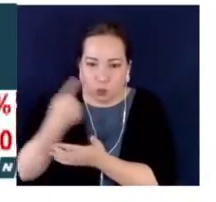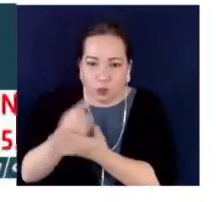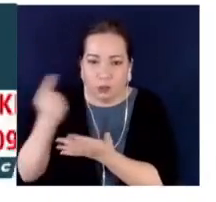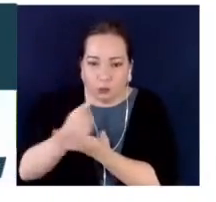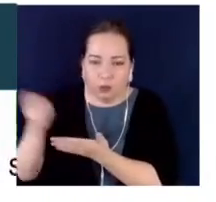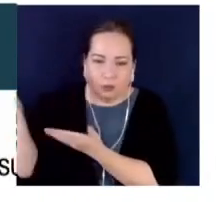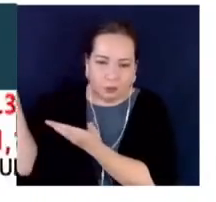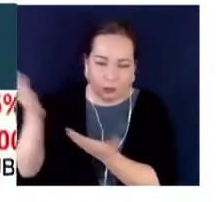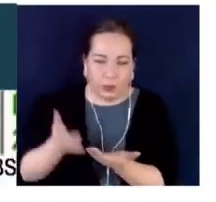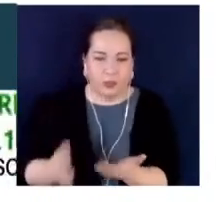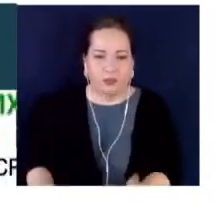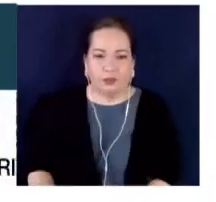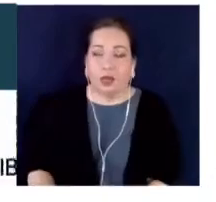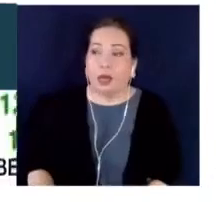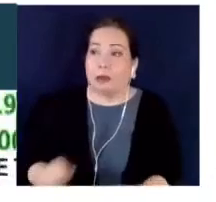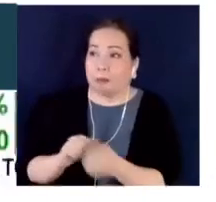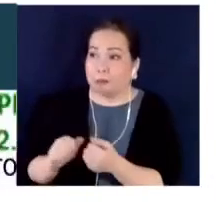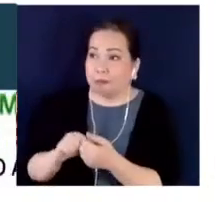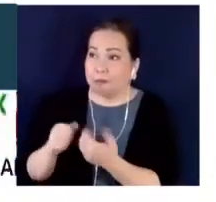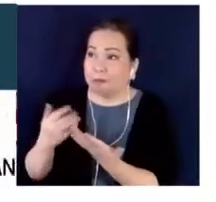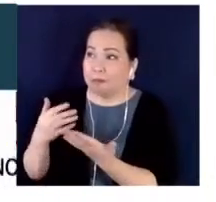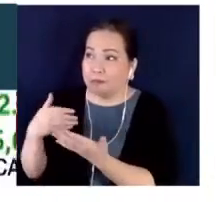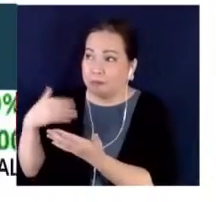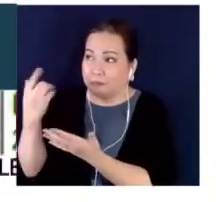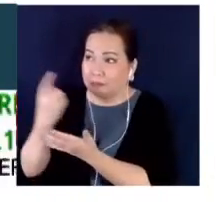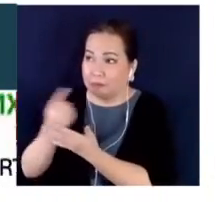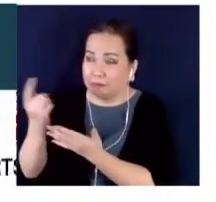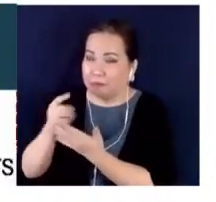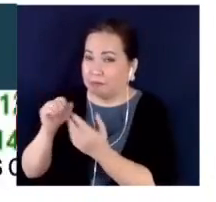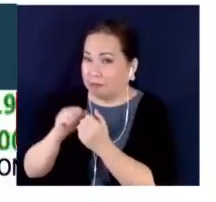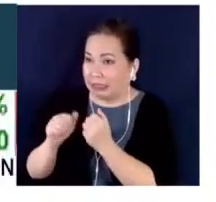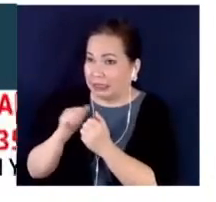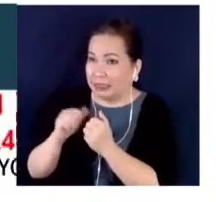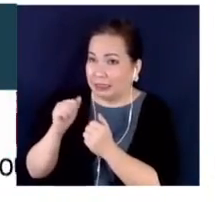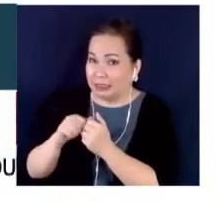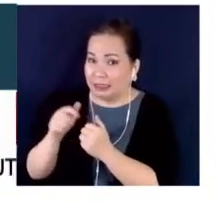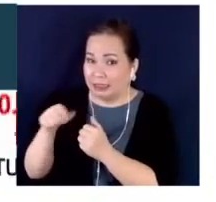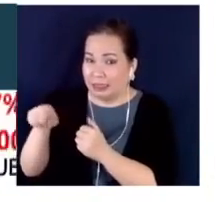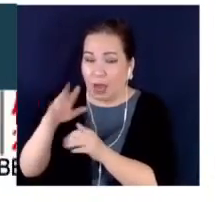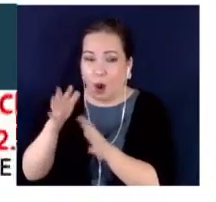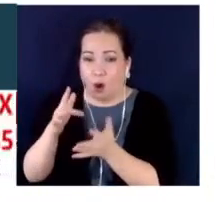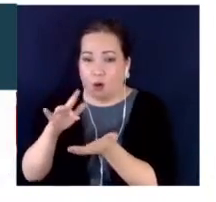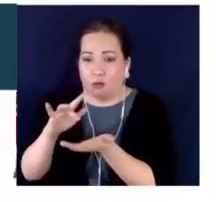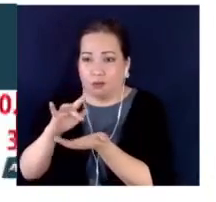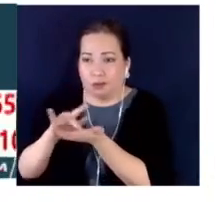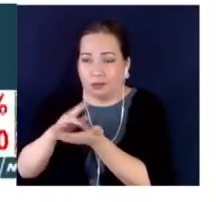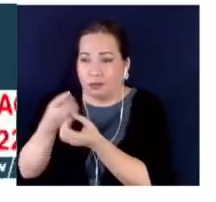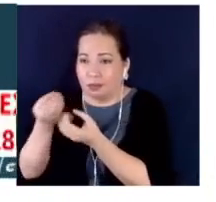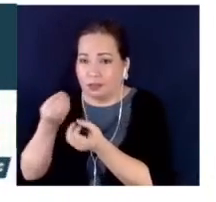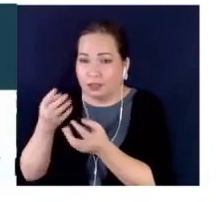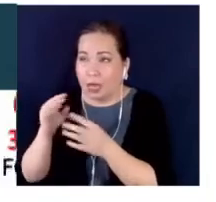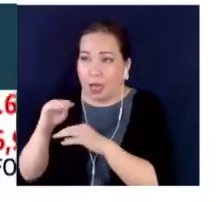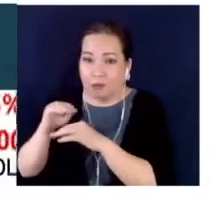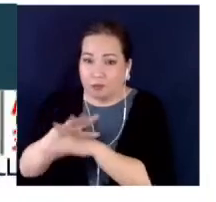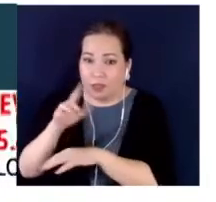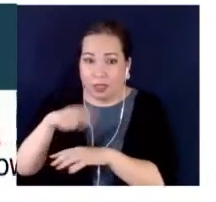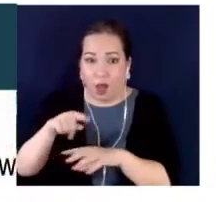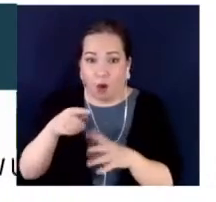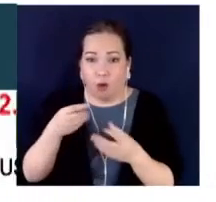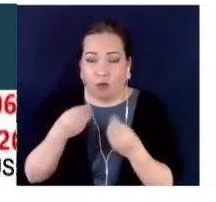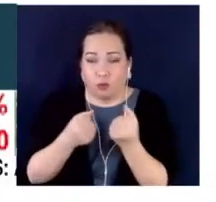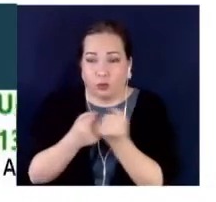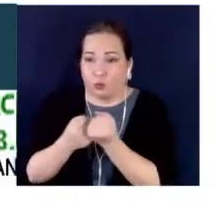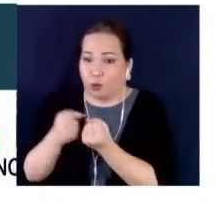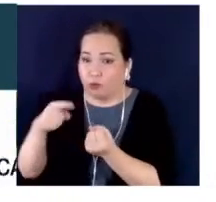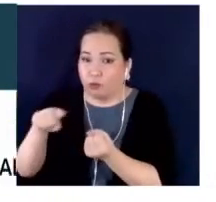in the next few weeks. So you don't, you don't expect that your treatment of COVID patients will suffer because of this. You still have enough